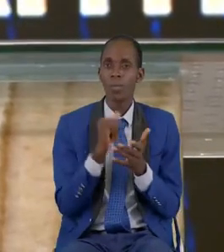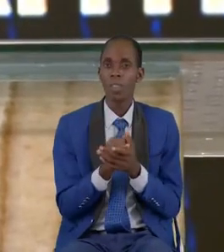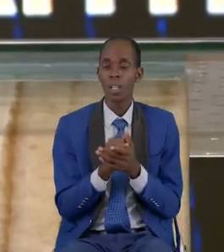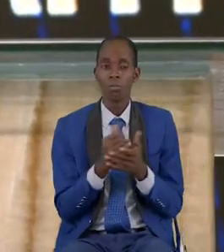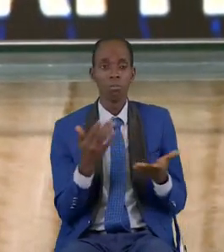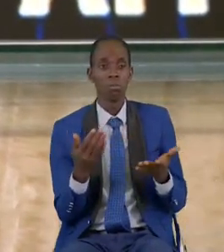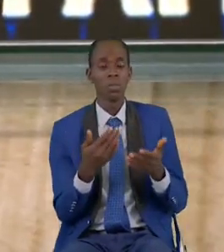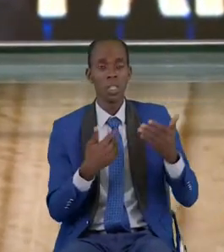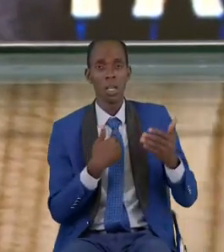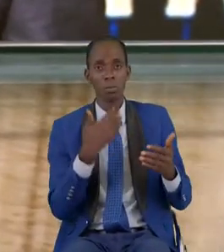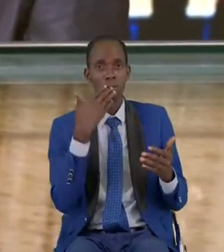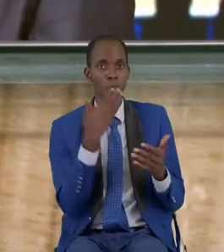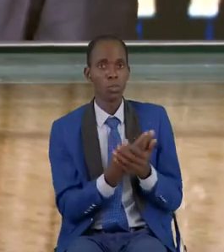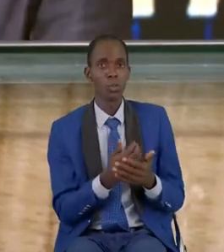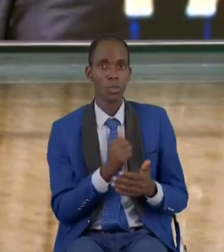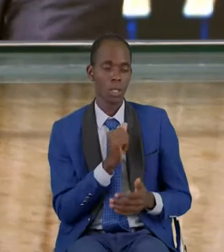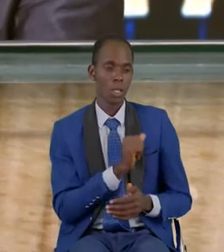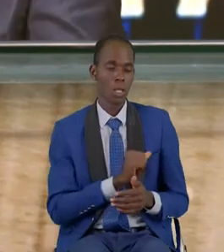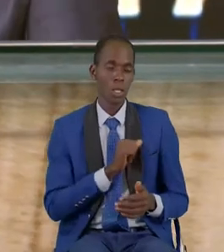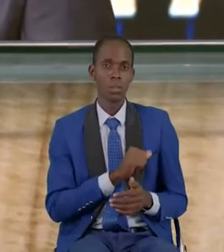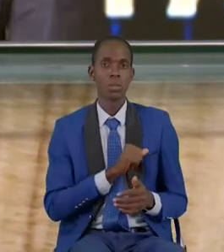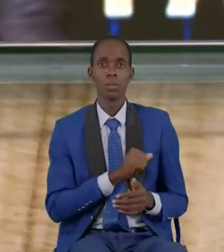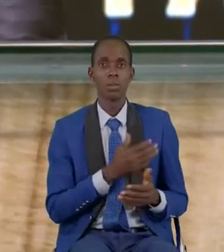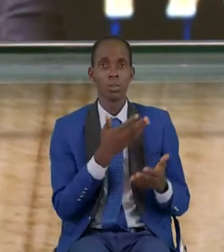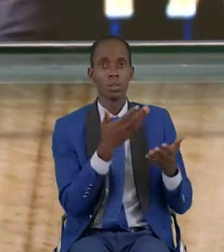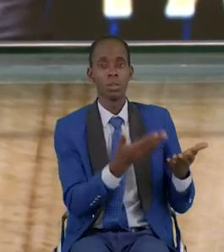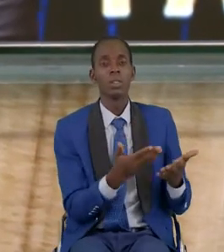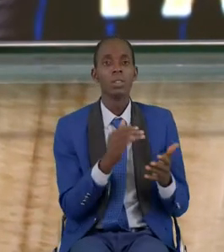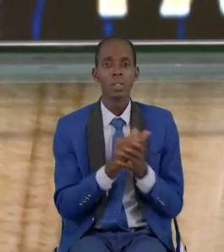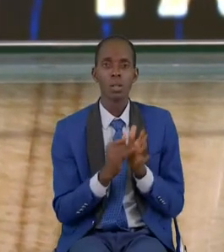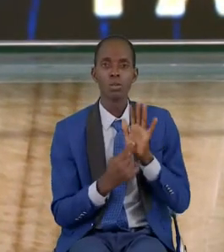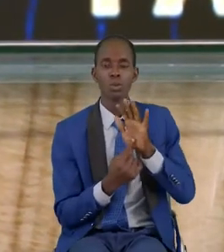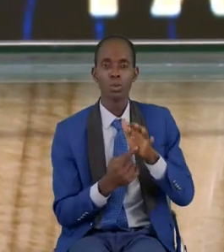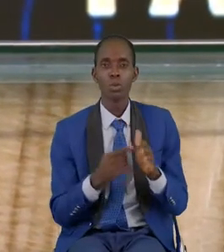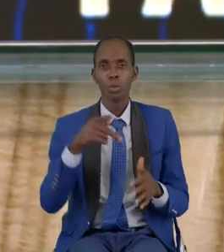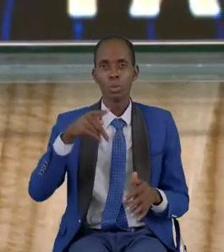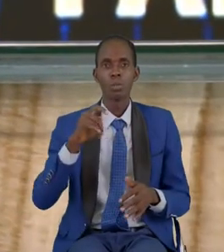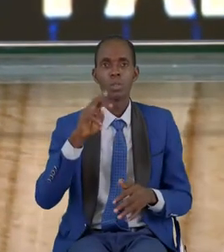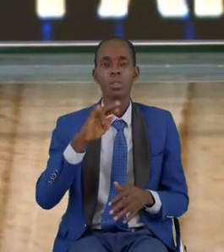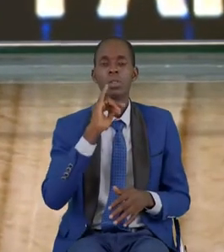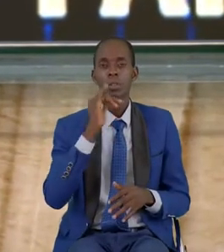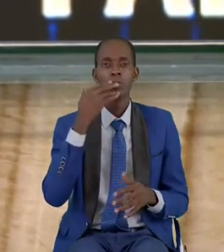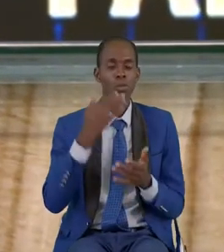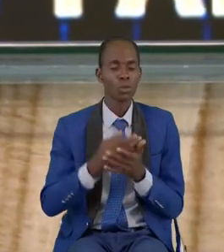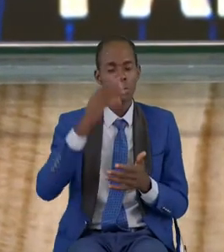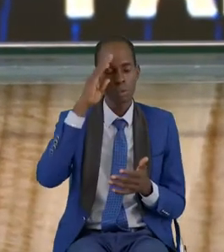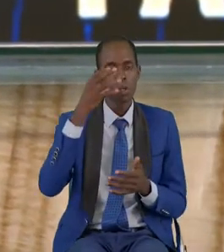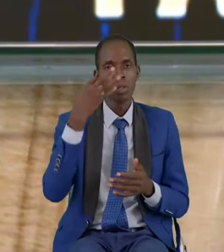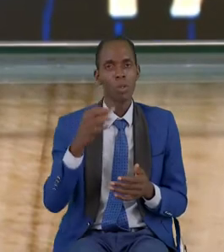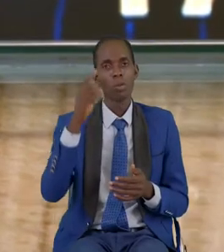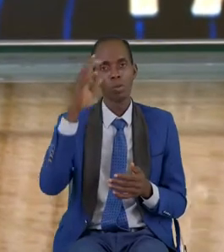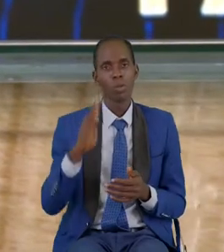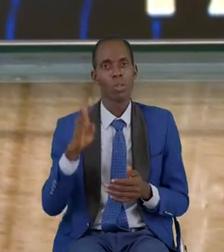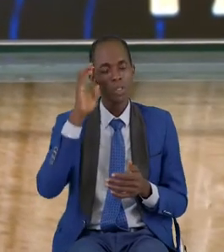evidence that a person is a real child of God, is a real minister of God. It says, they rest the scriptures unto